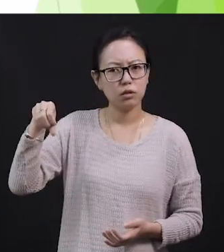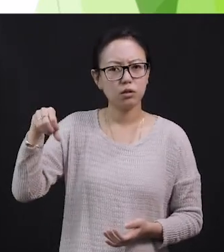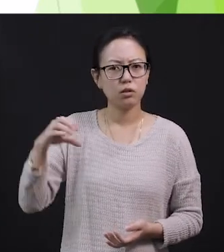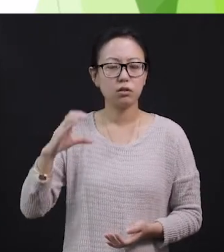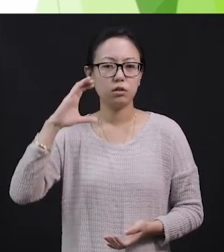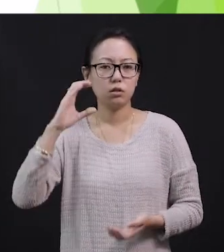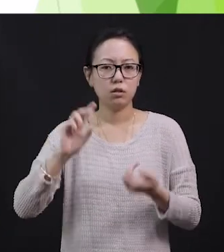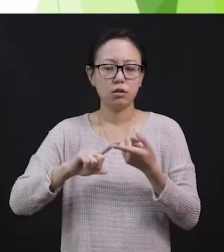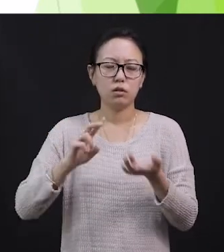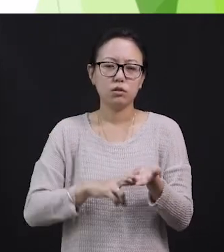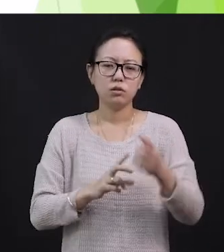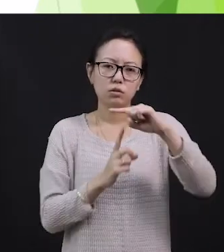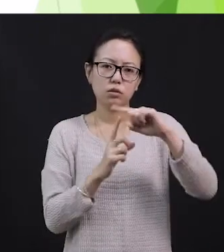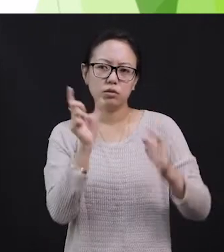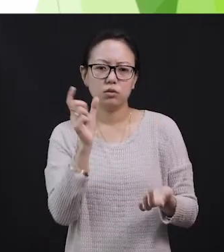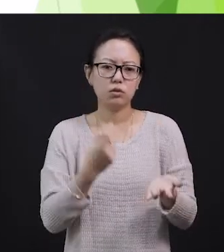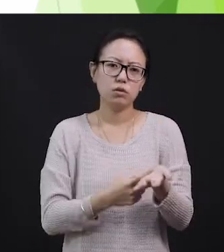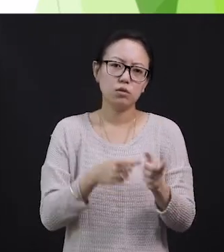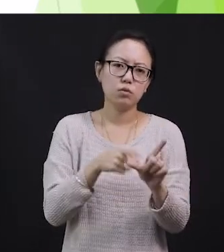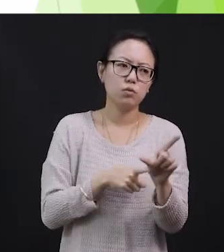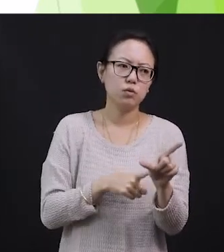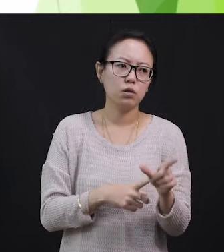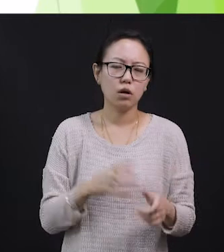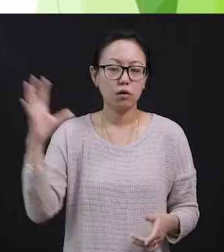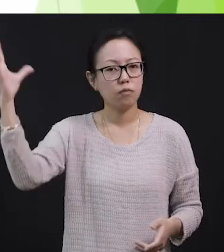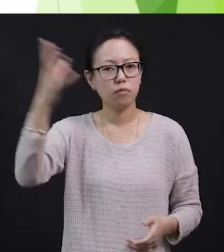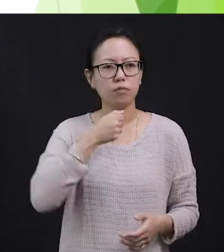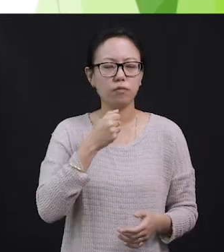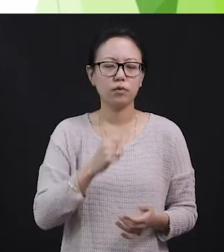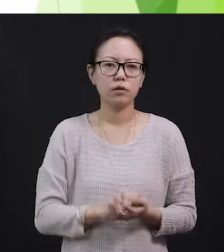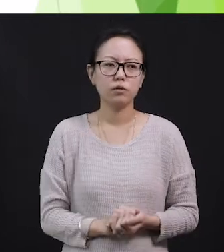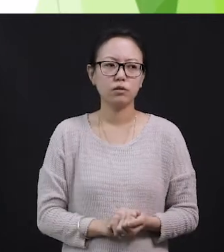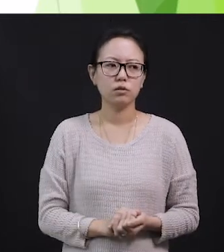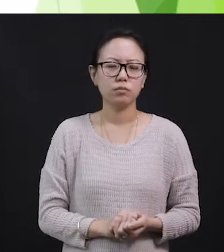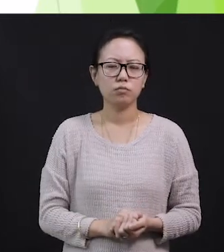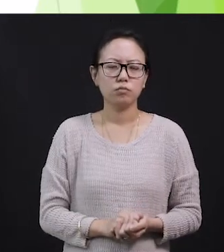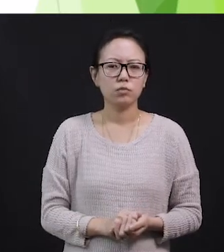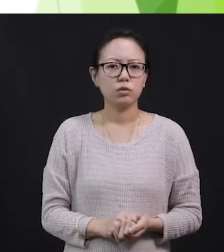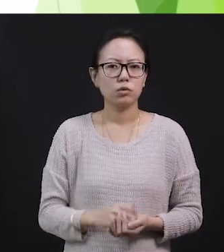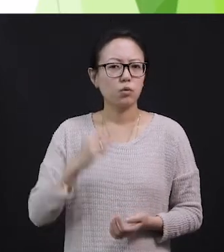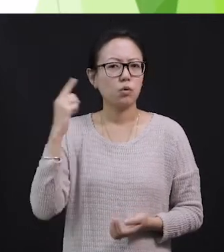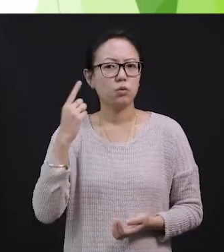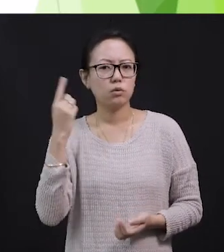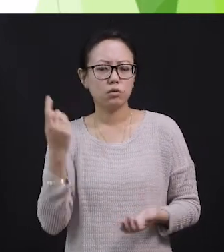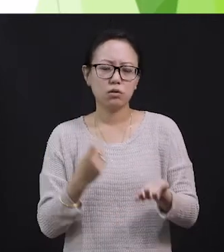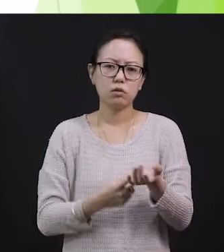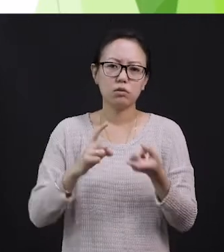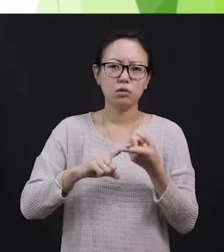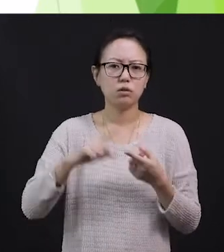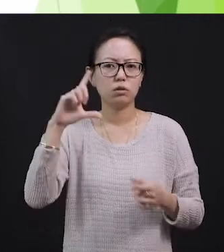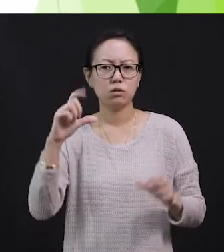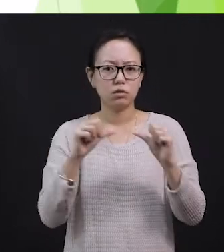talking and teaching about Islam. So it was only religious education that was parted. There was no science, there was